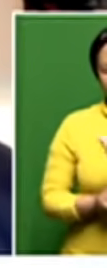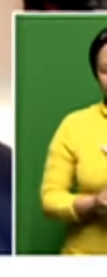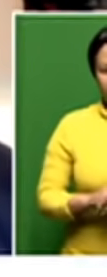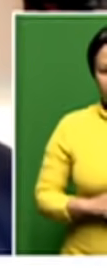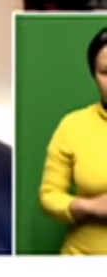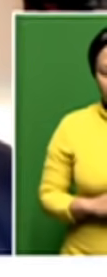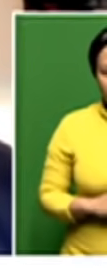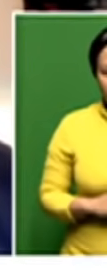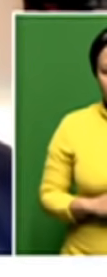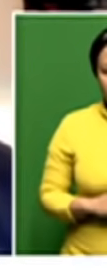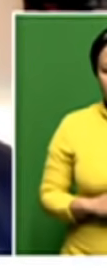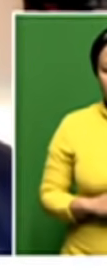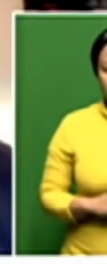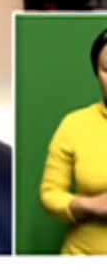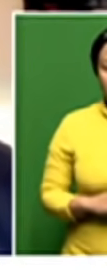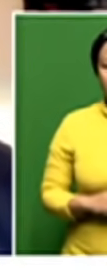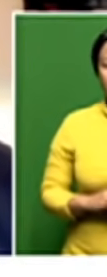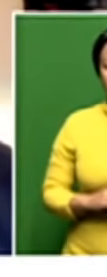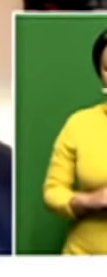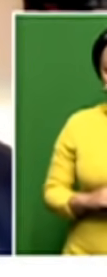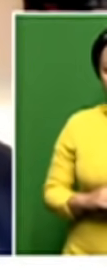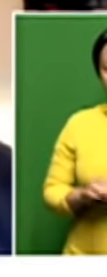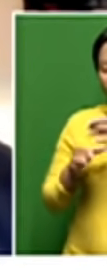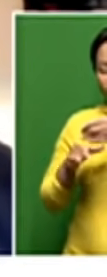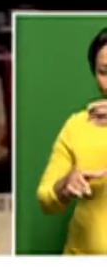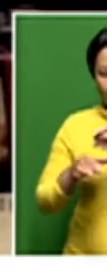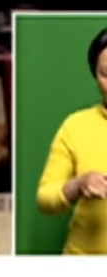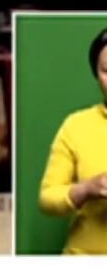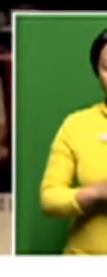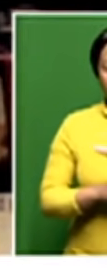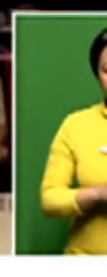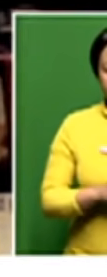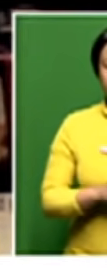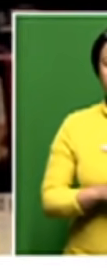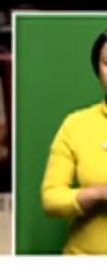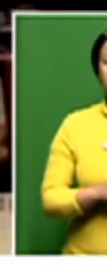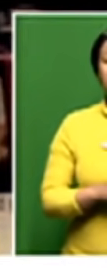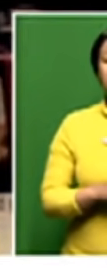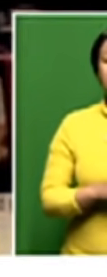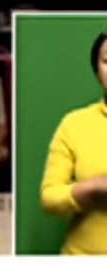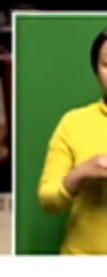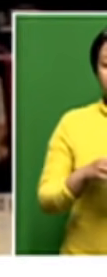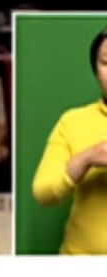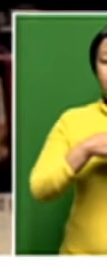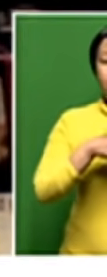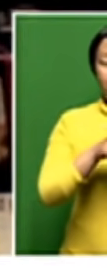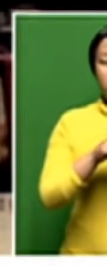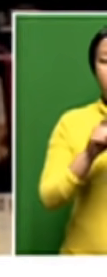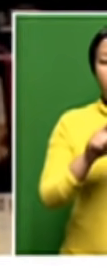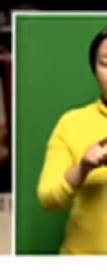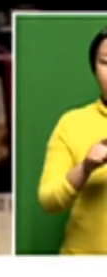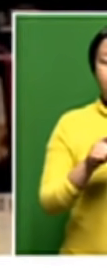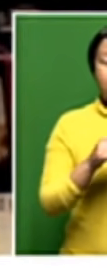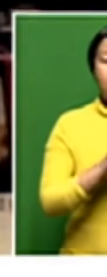recall. The brands that have been affected, Leon, are the brands that are produced out of our